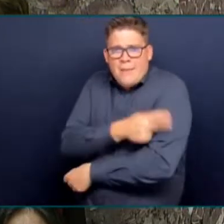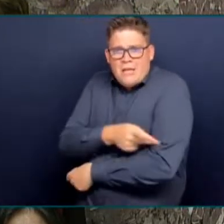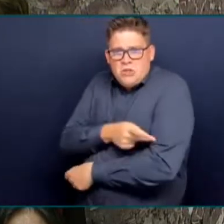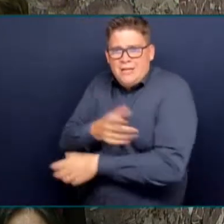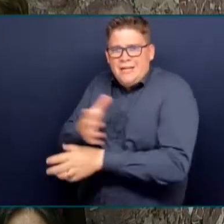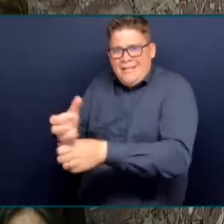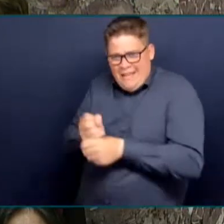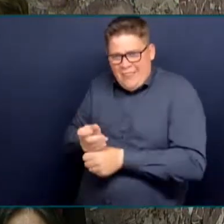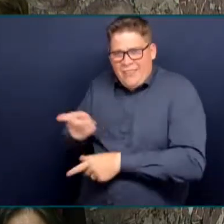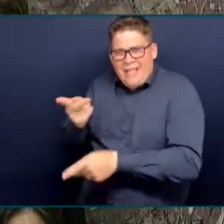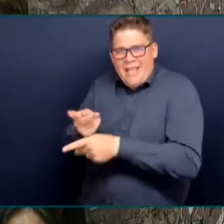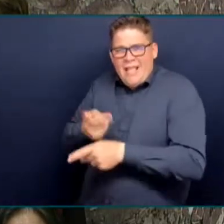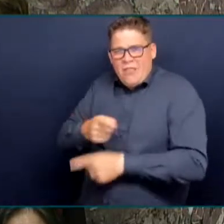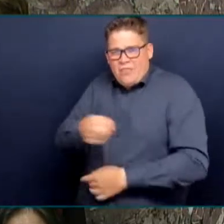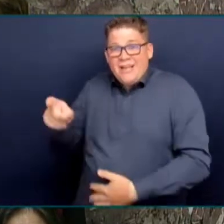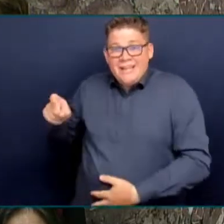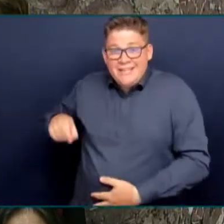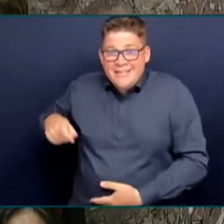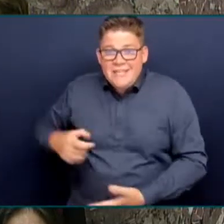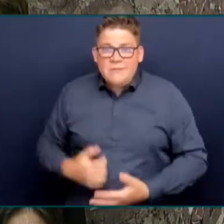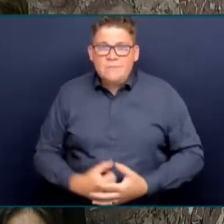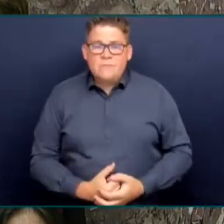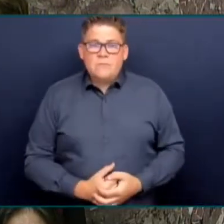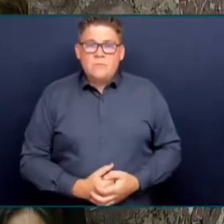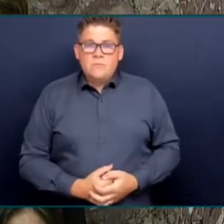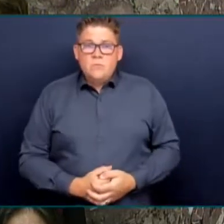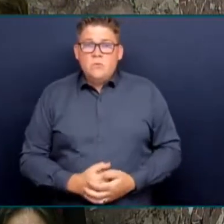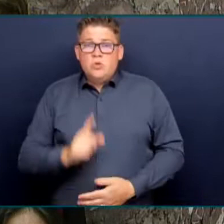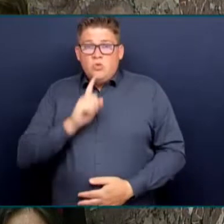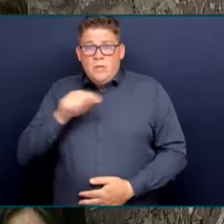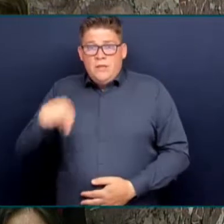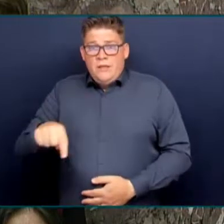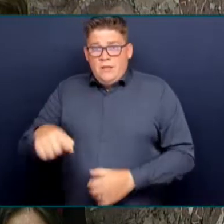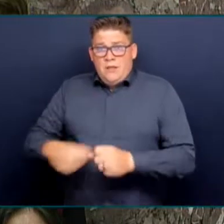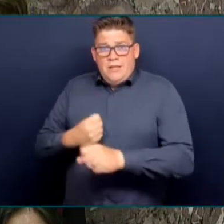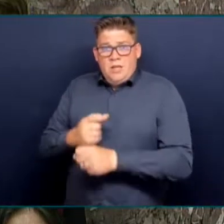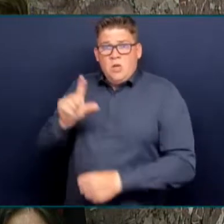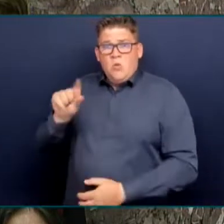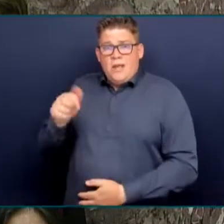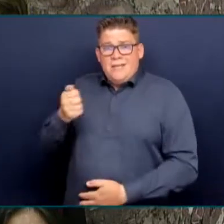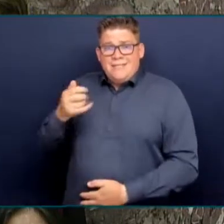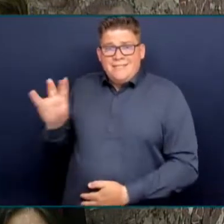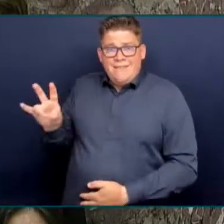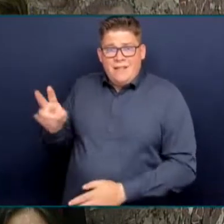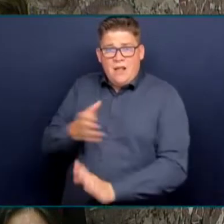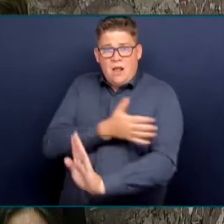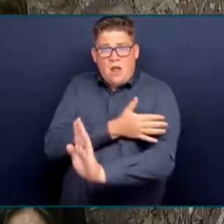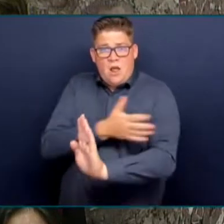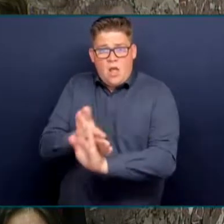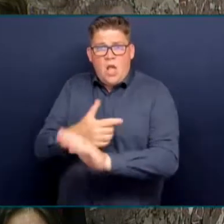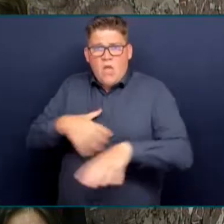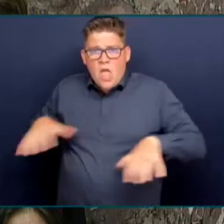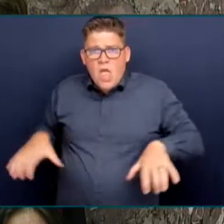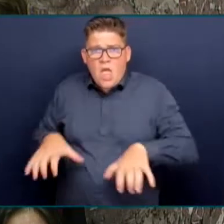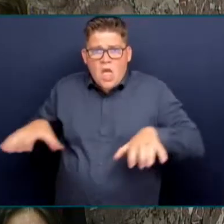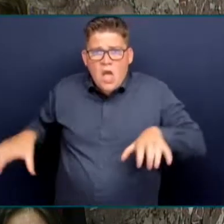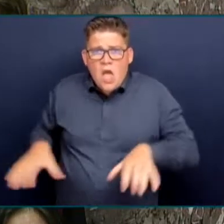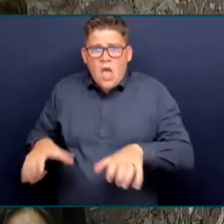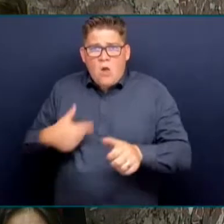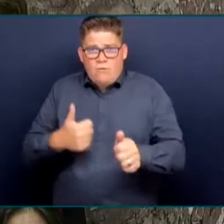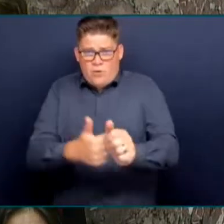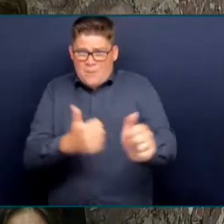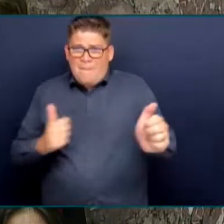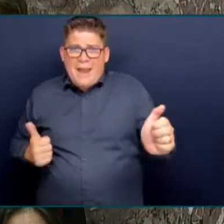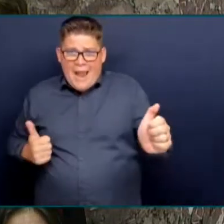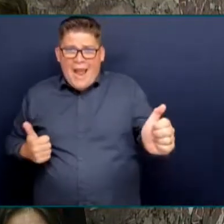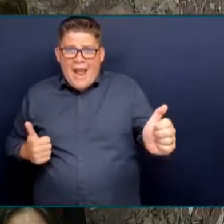actions we've taken since 2017, when BC was below everybody else in key categories, to raise up